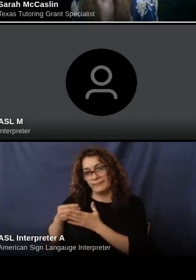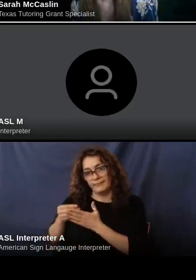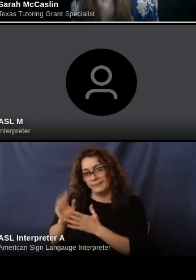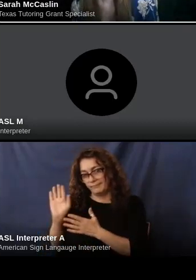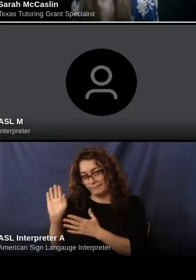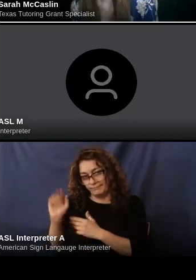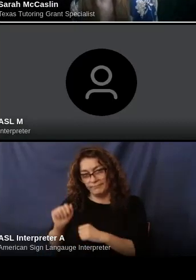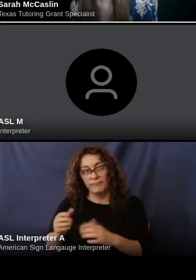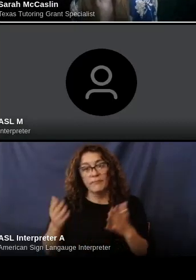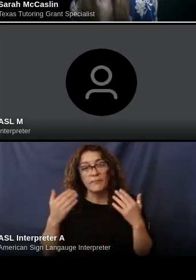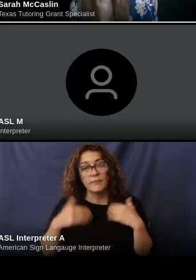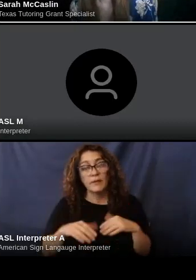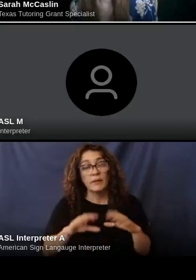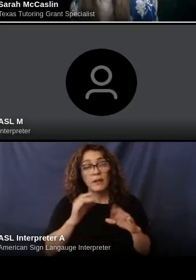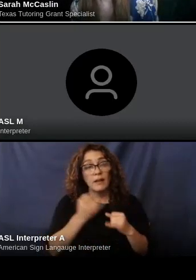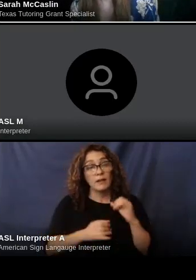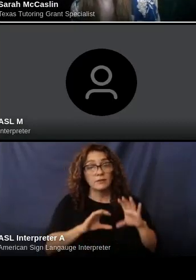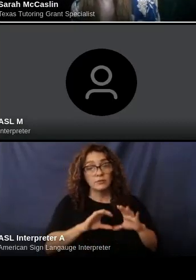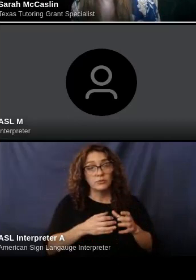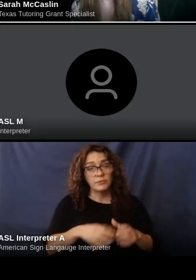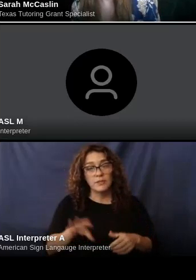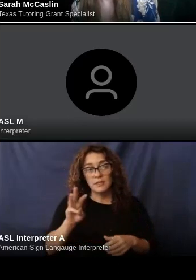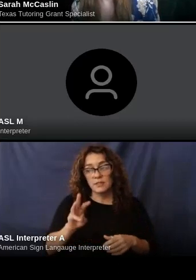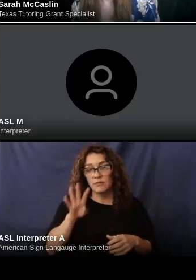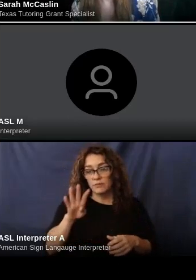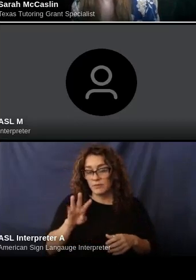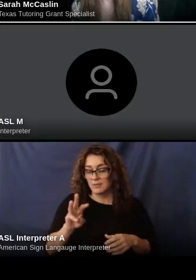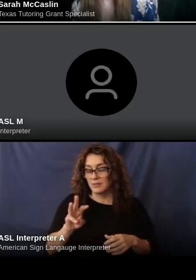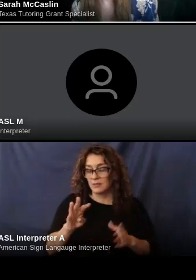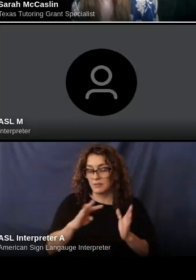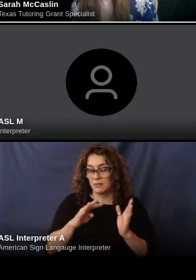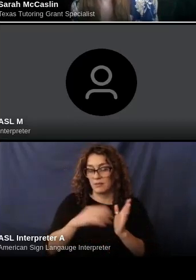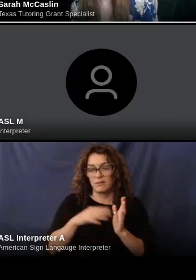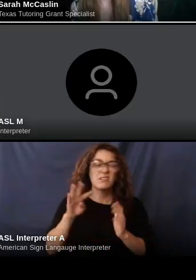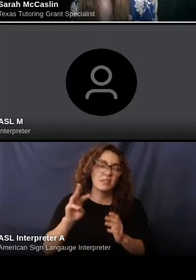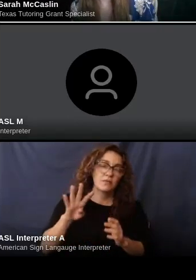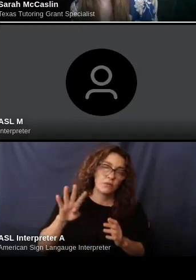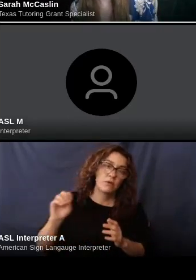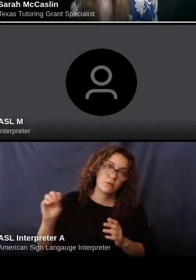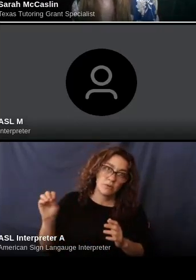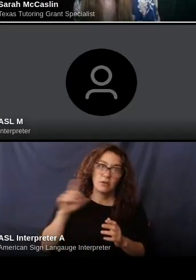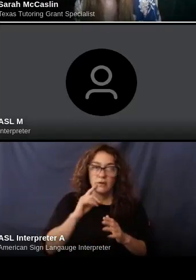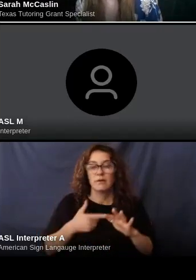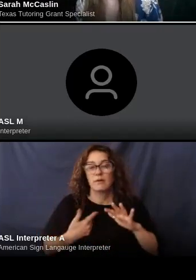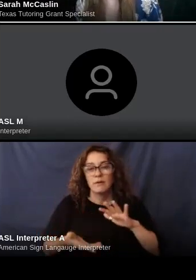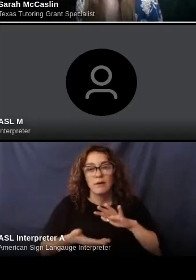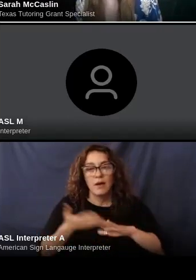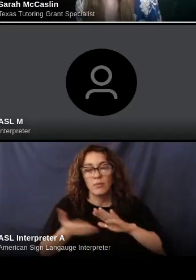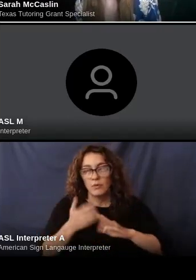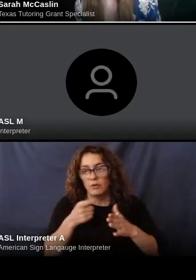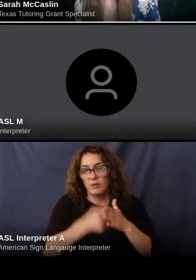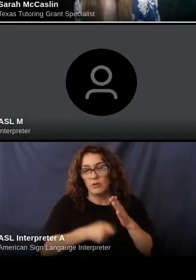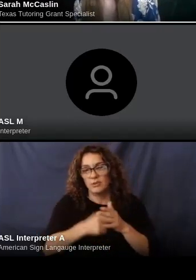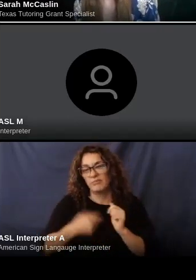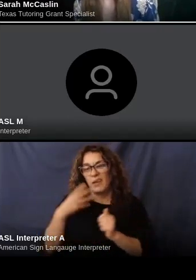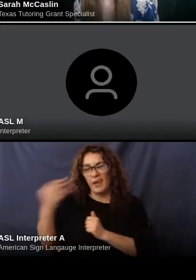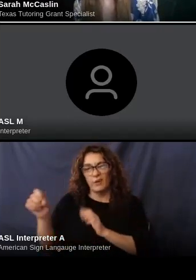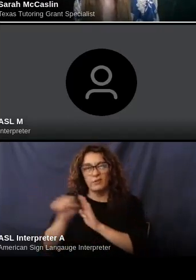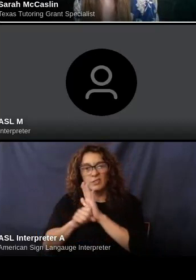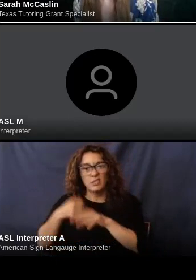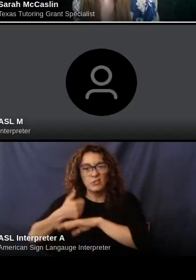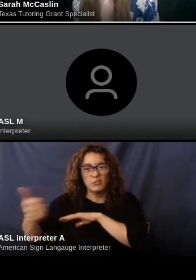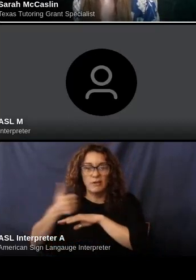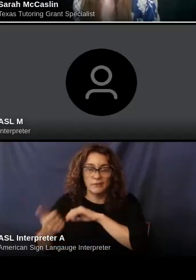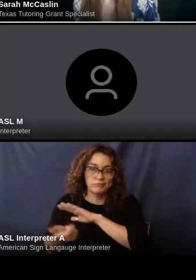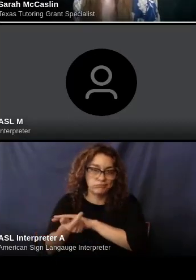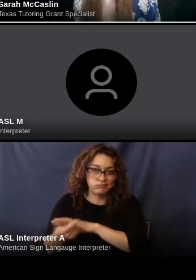lastly, 6,400 operating costs. Out of state travel is unallowable. And then if you've got an